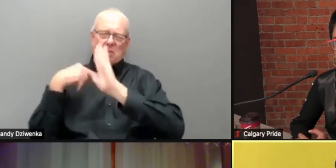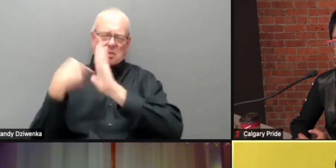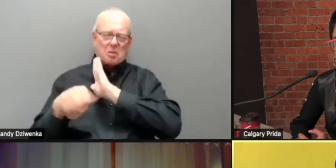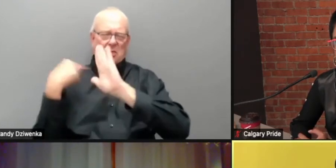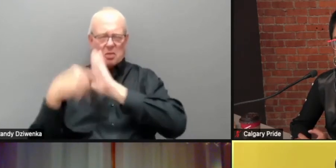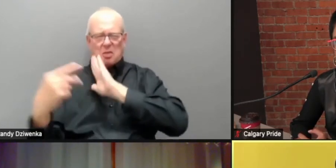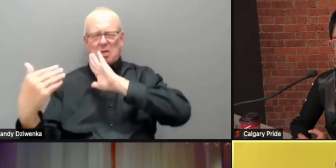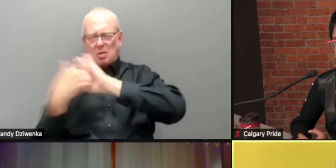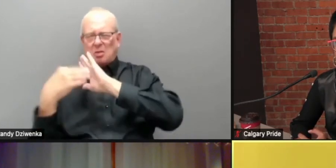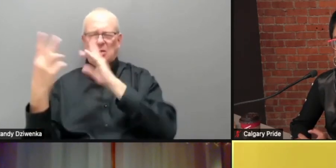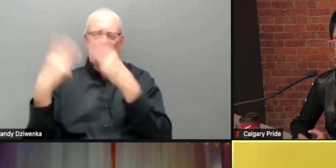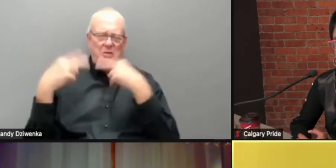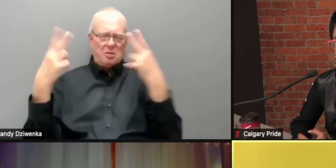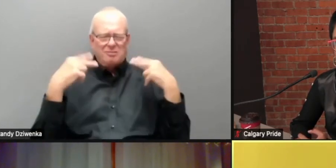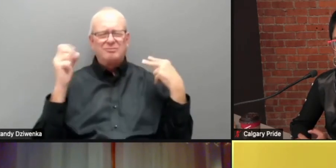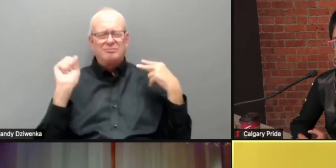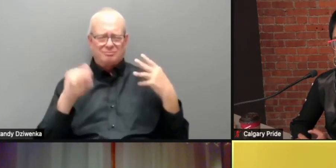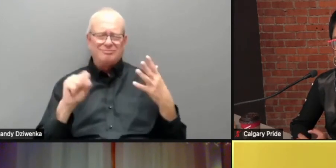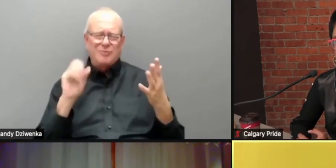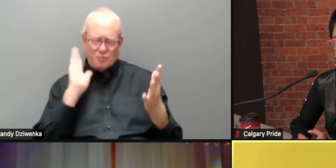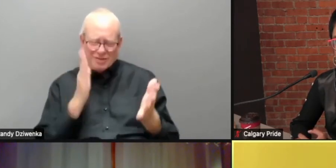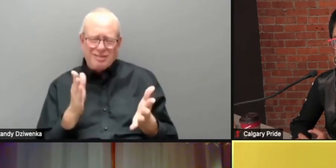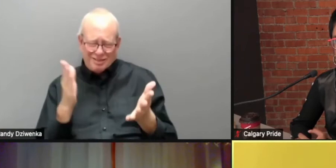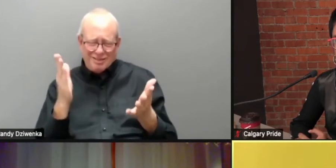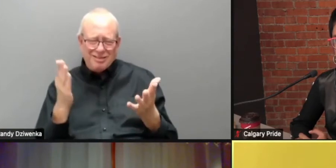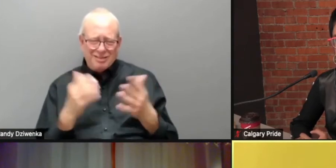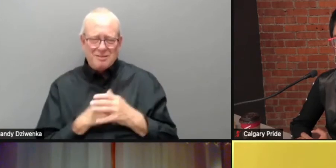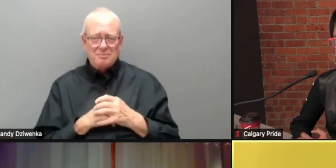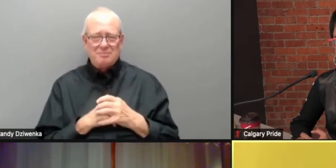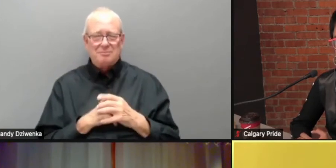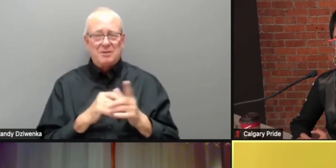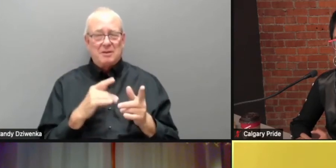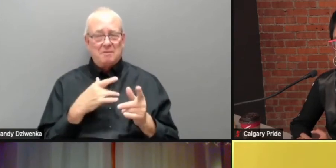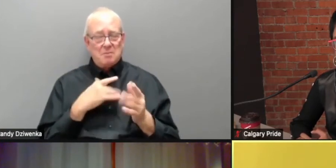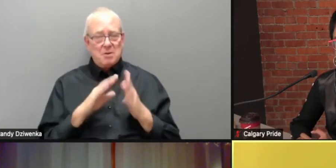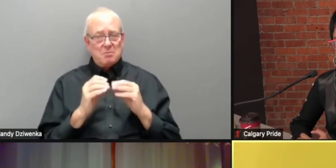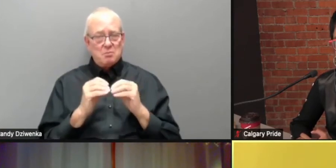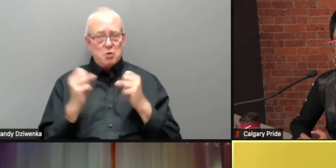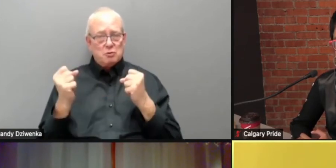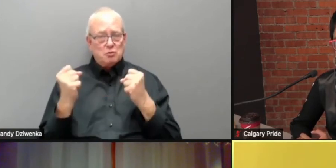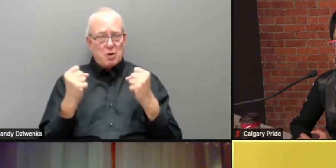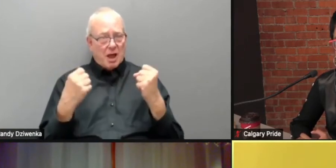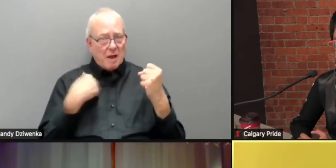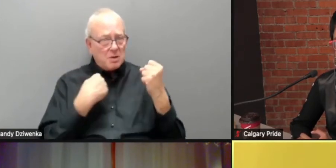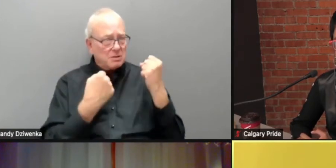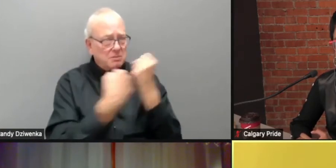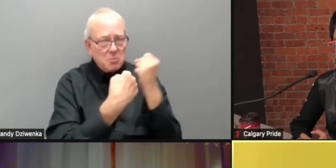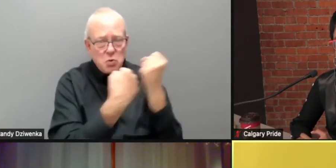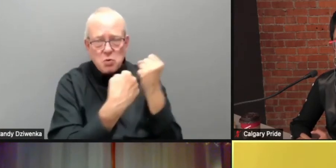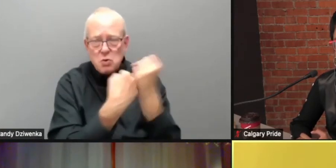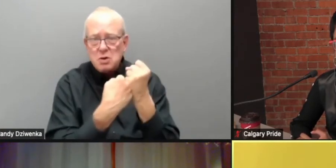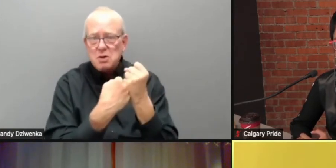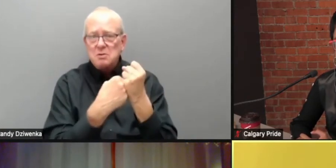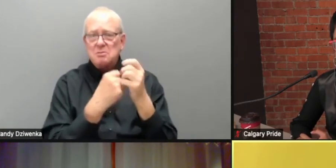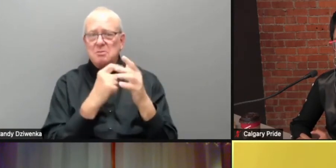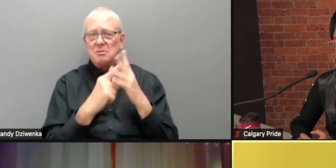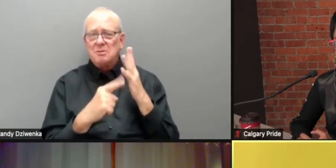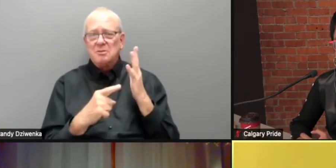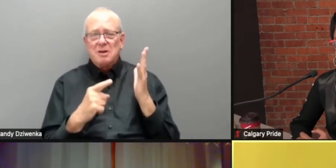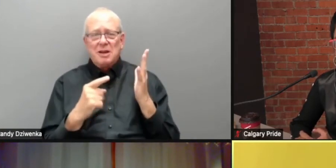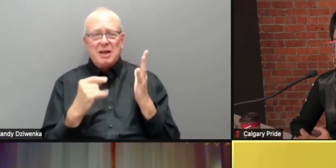things are in place, then I mean, if the whole world goes against you, also still you will be